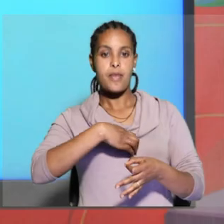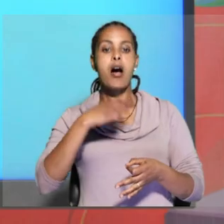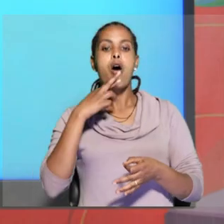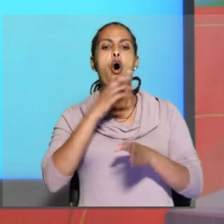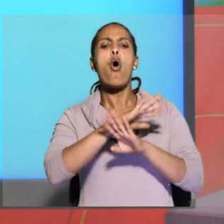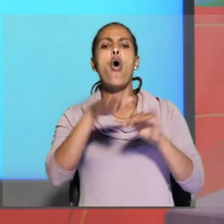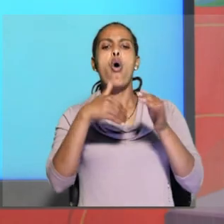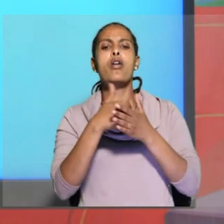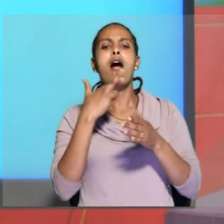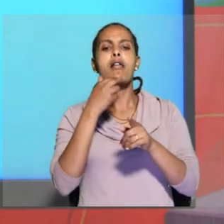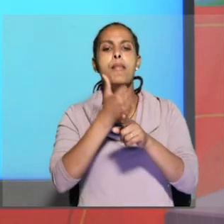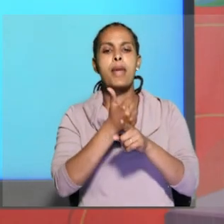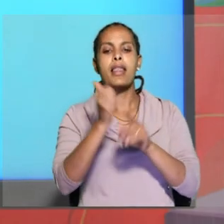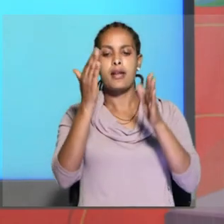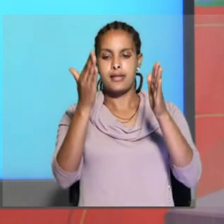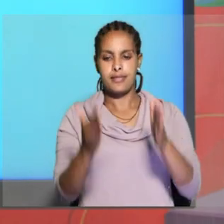are all metals